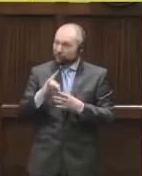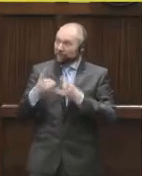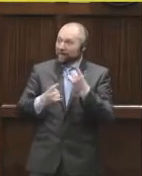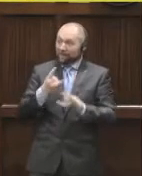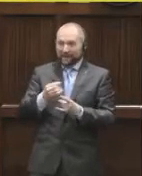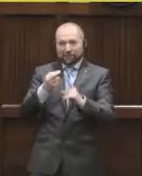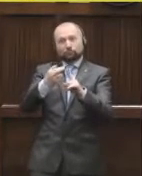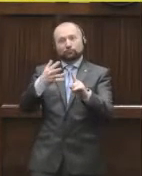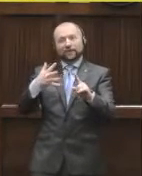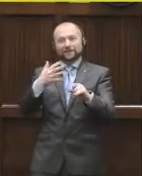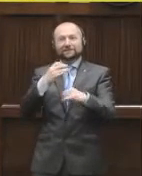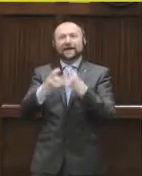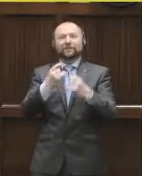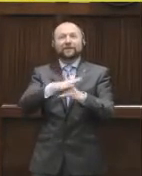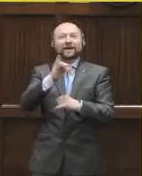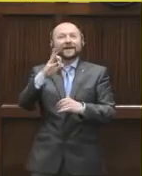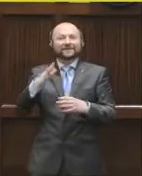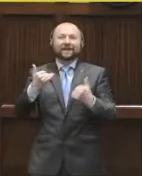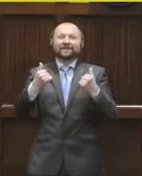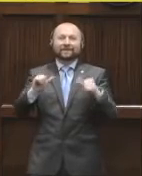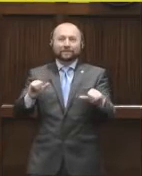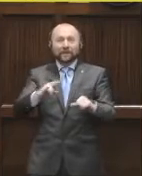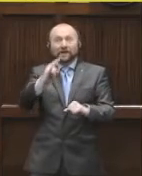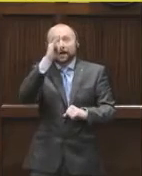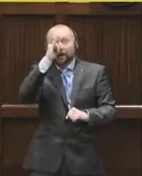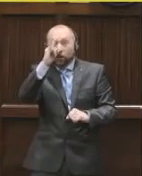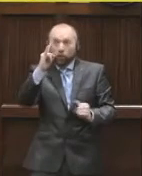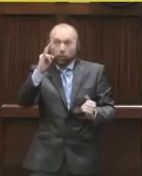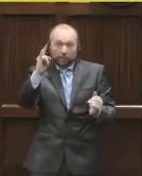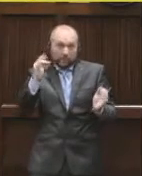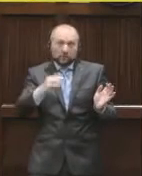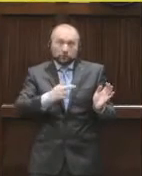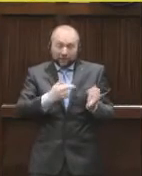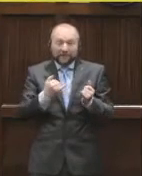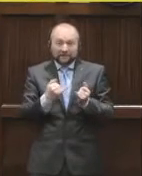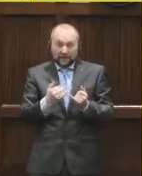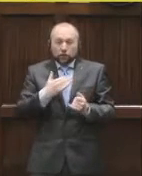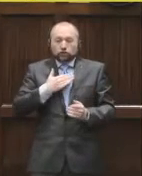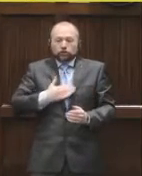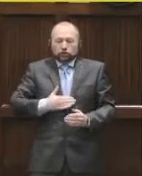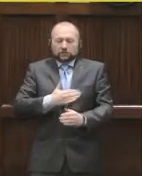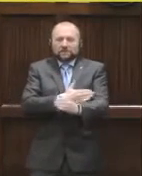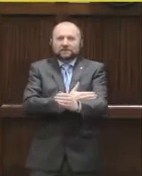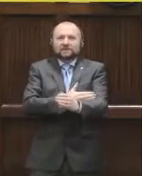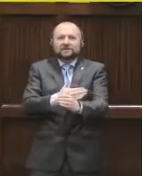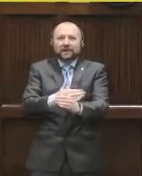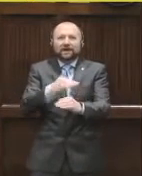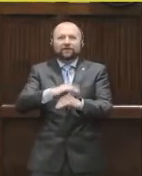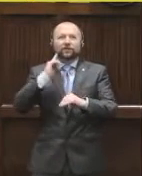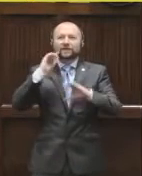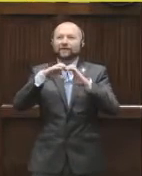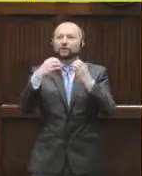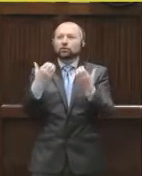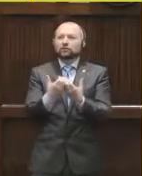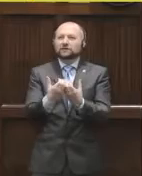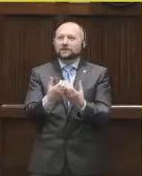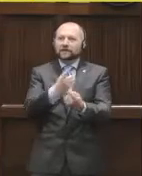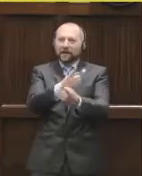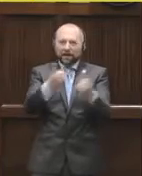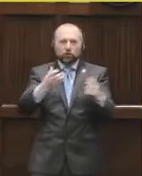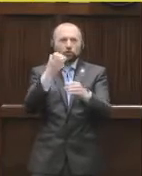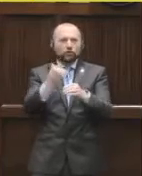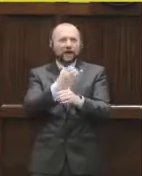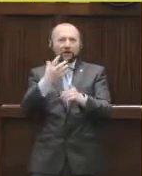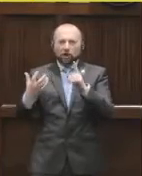recognition to ISL, and hopefully say that this is only the beginning where the deaf community march forward and claim their right